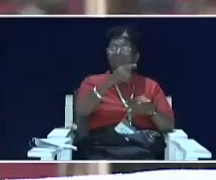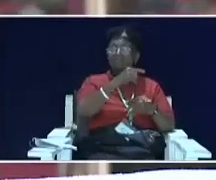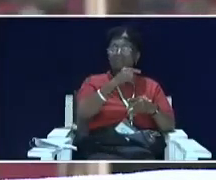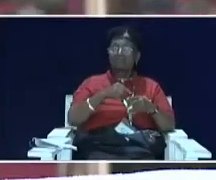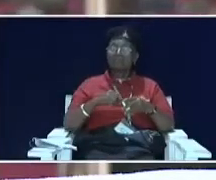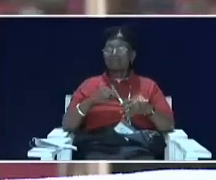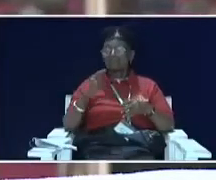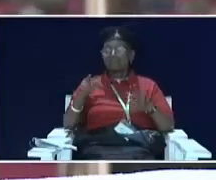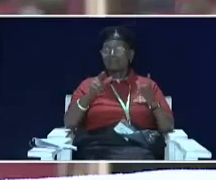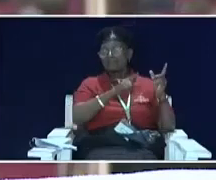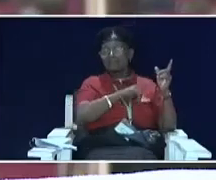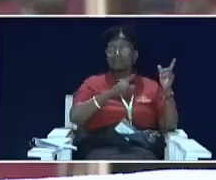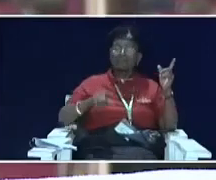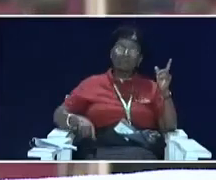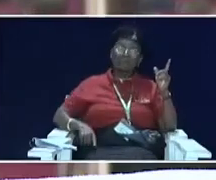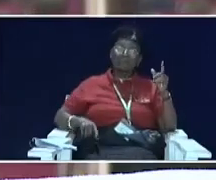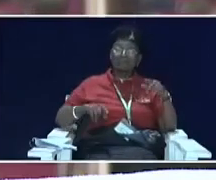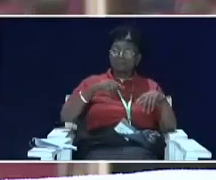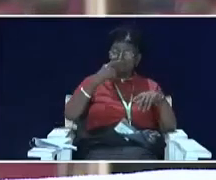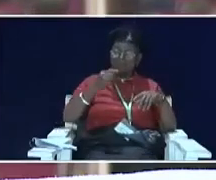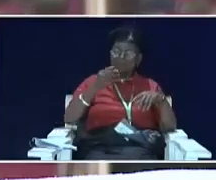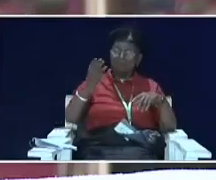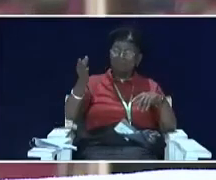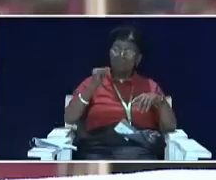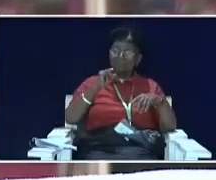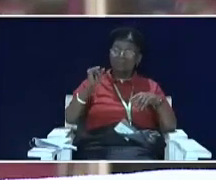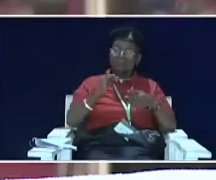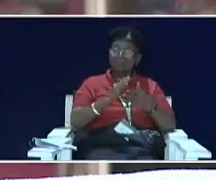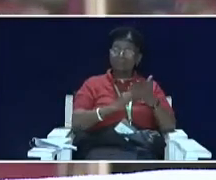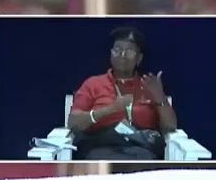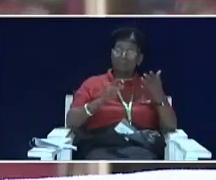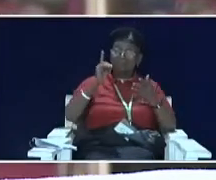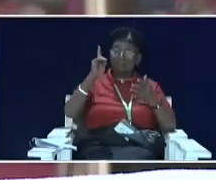you. The Lord says, there's someone here tonight.